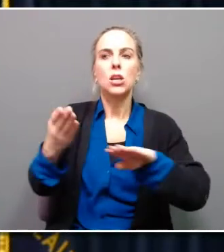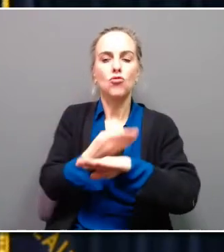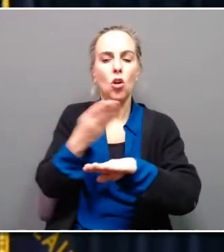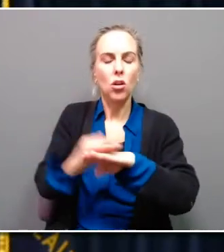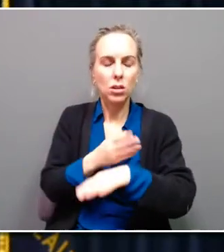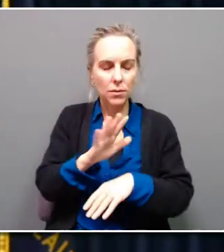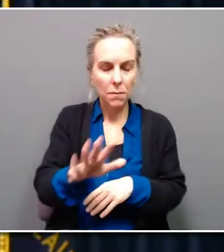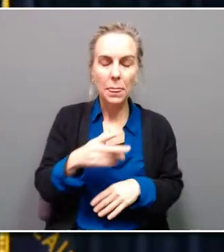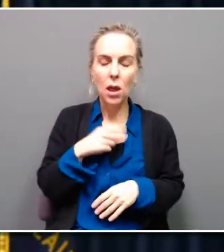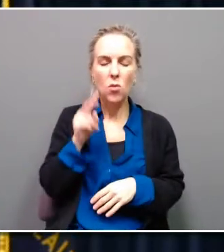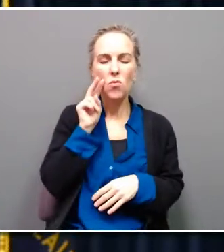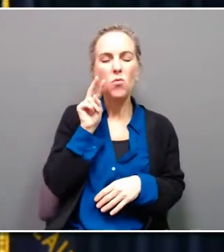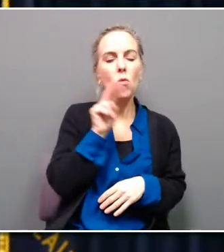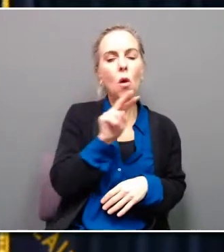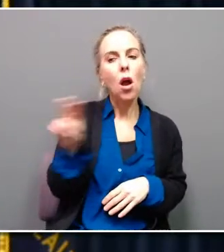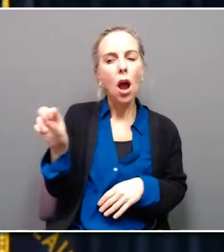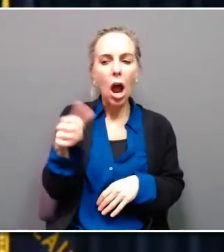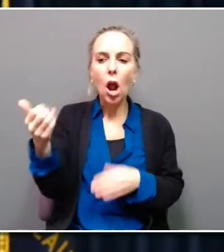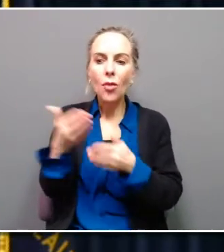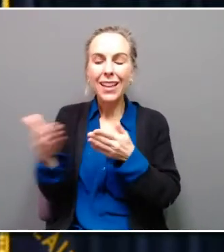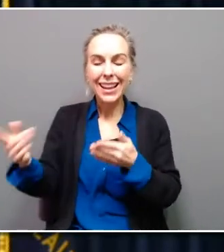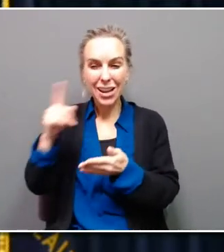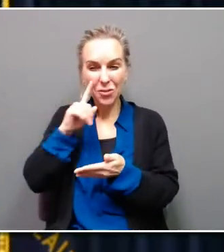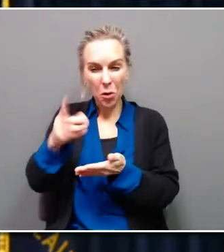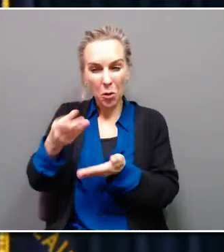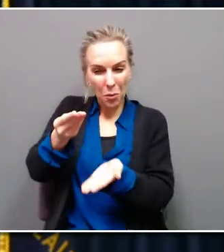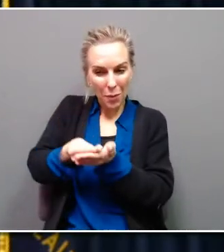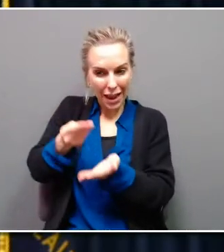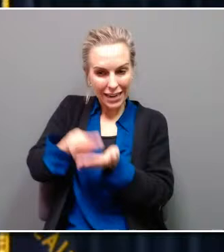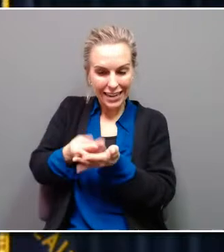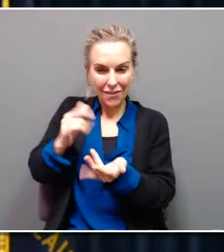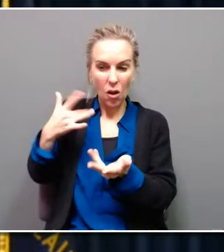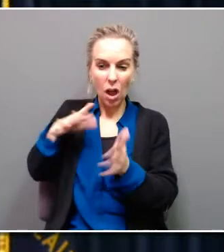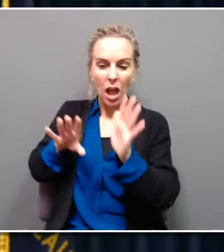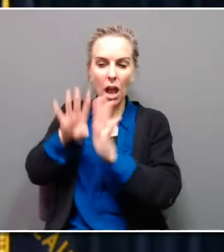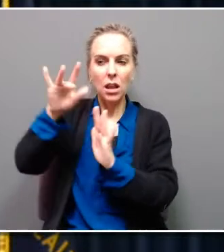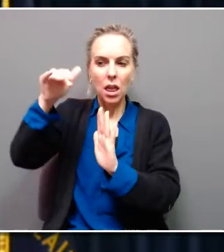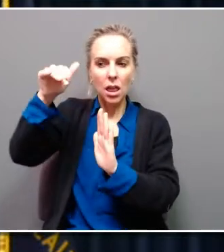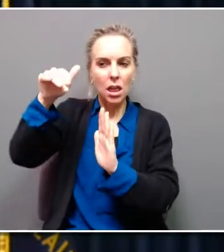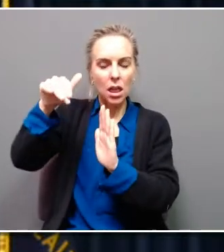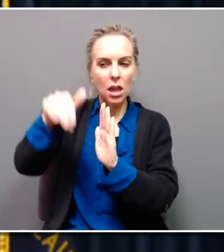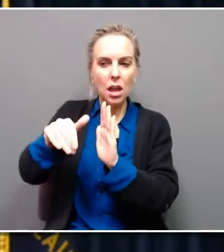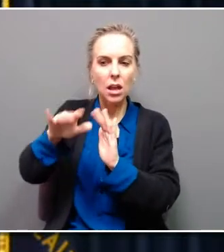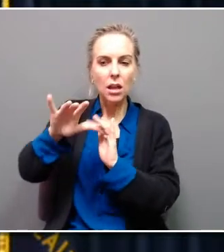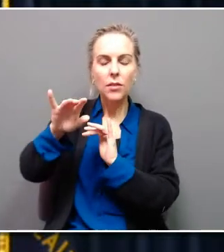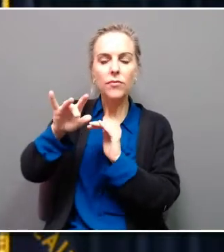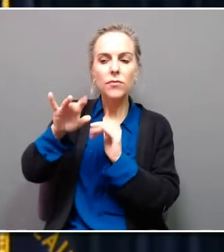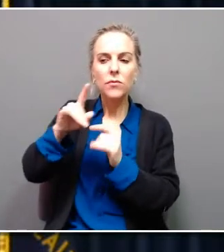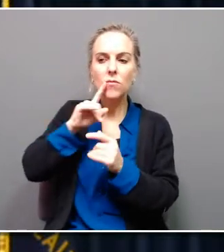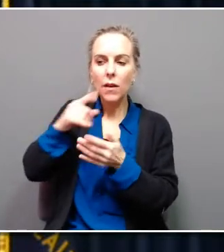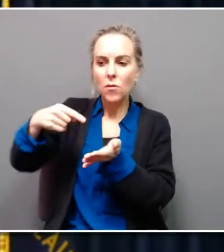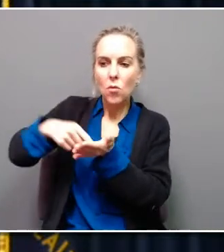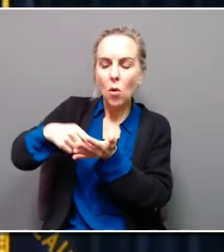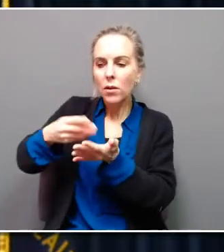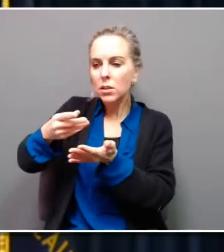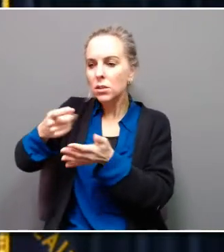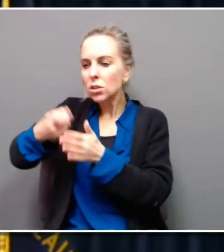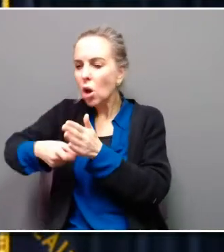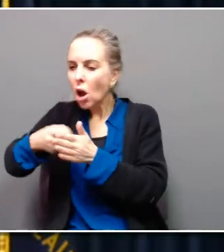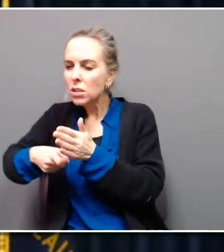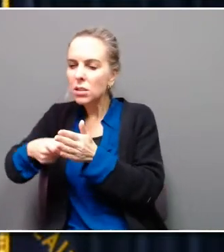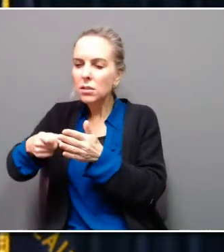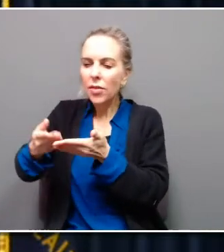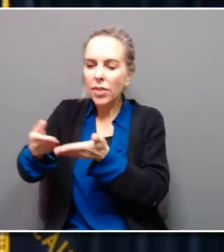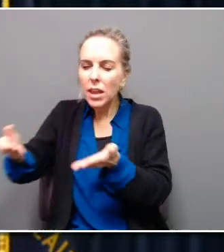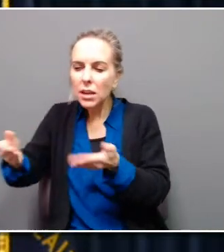watching a couple other things, like inflation is going down right now. I want to make sure that when we fully bid this out, that we do